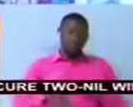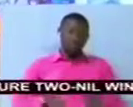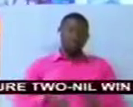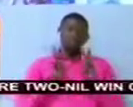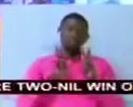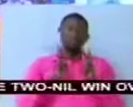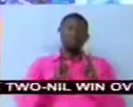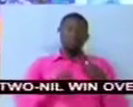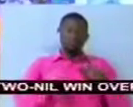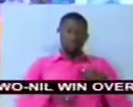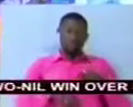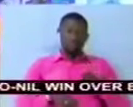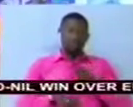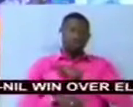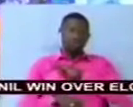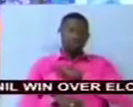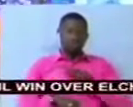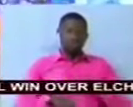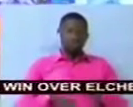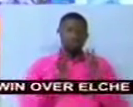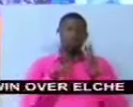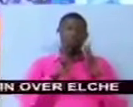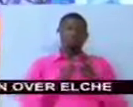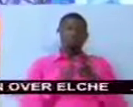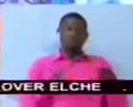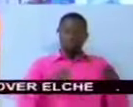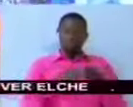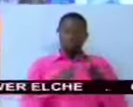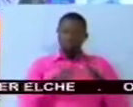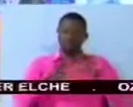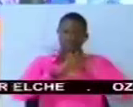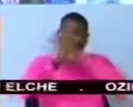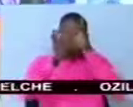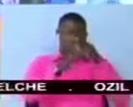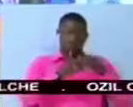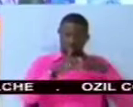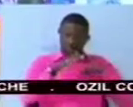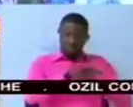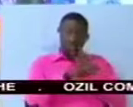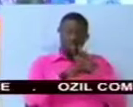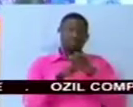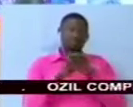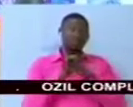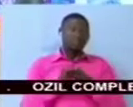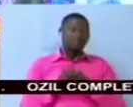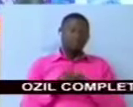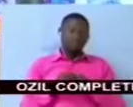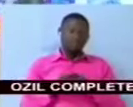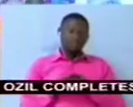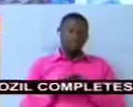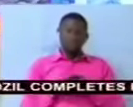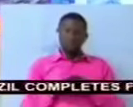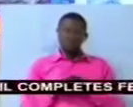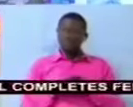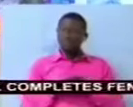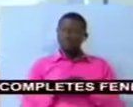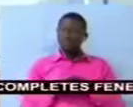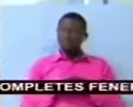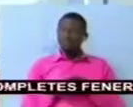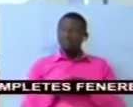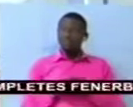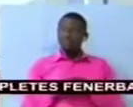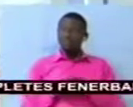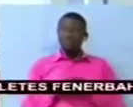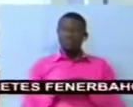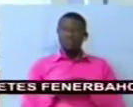jog. And I also got up. Ñu boole ñun ñepp yobbu. They were all together, they put us together. Yobbu. Did anybody